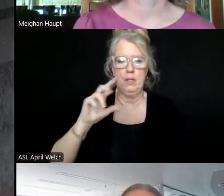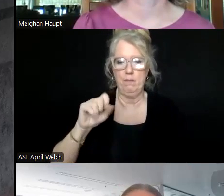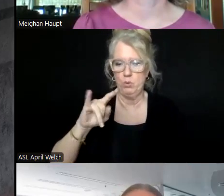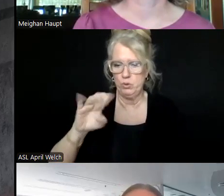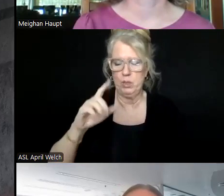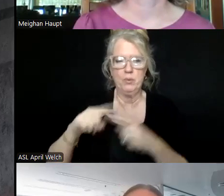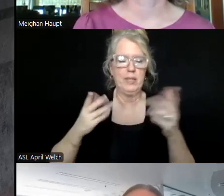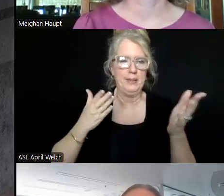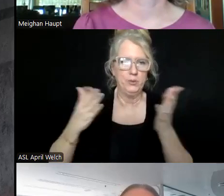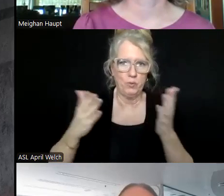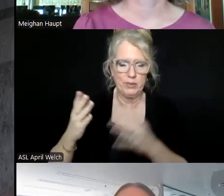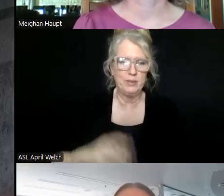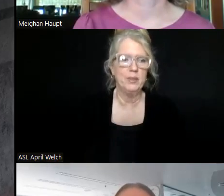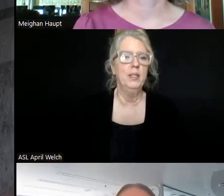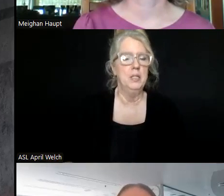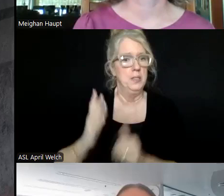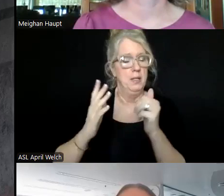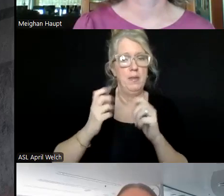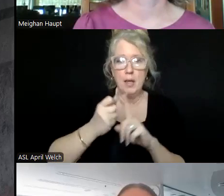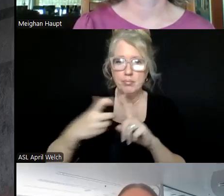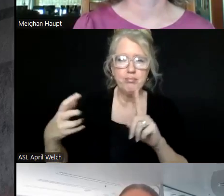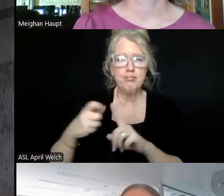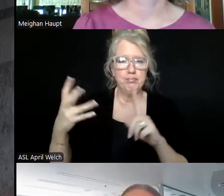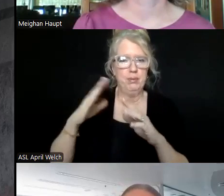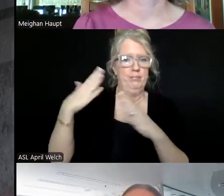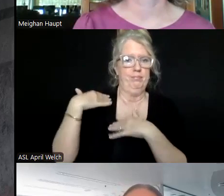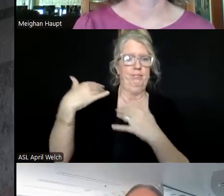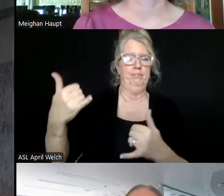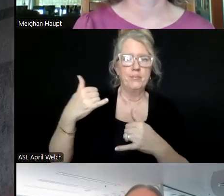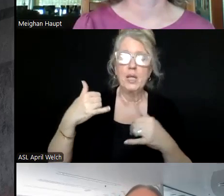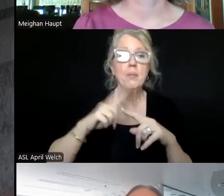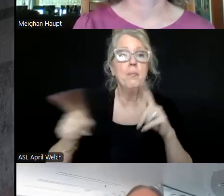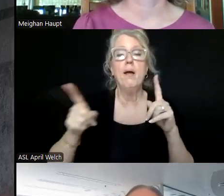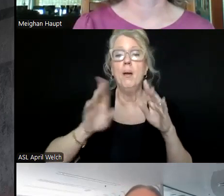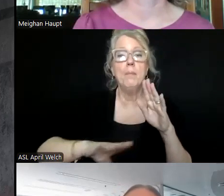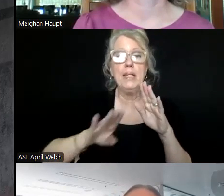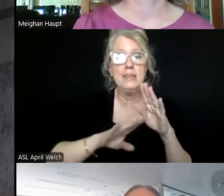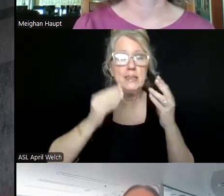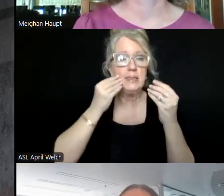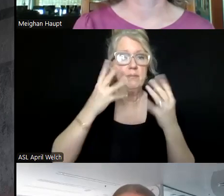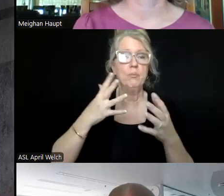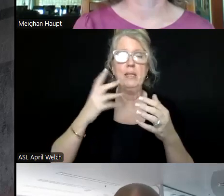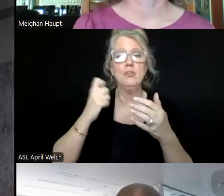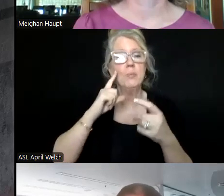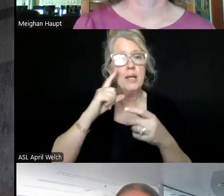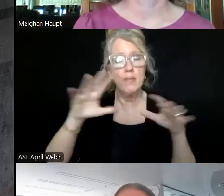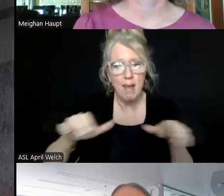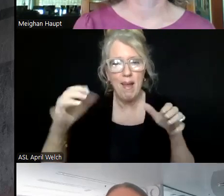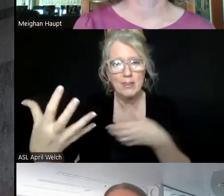prevention services. We've been building on that ever since, but pretty much the basic tenets of active